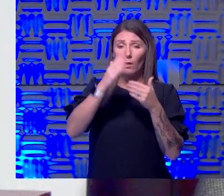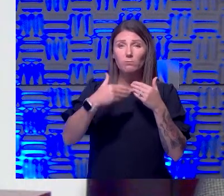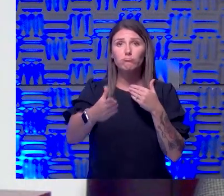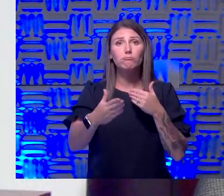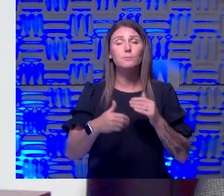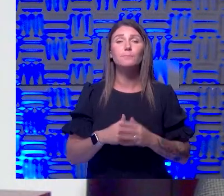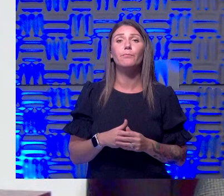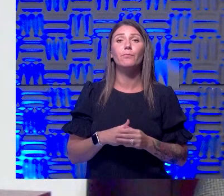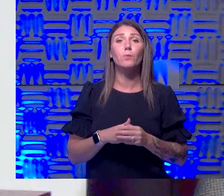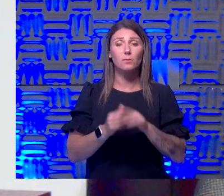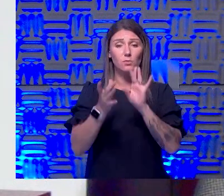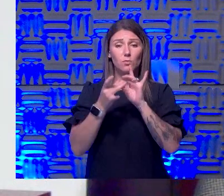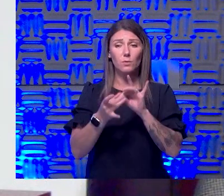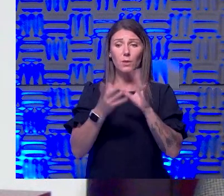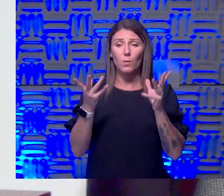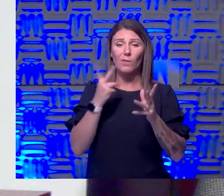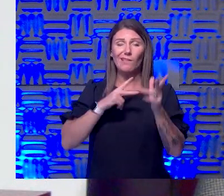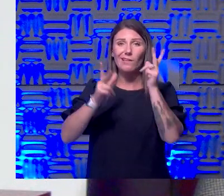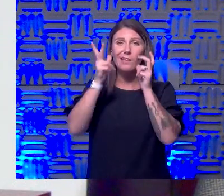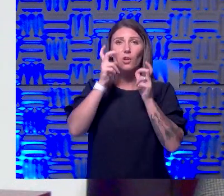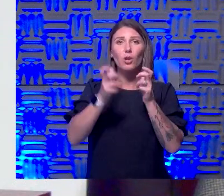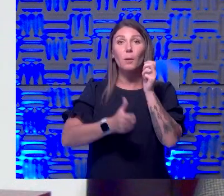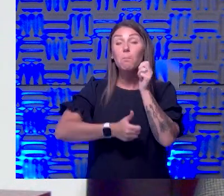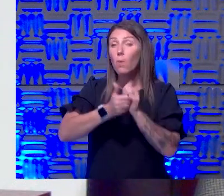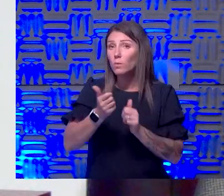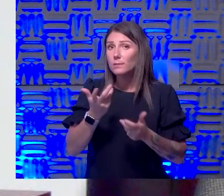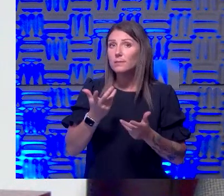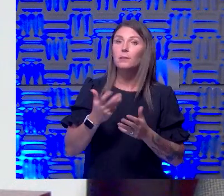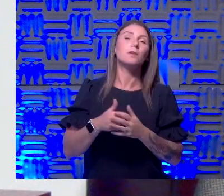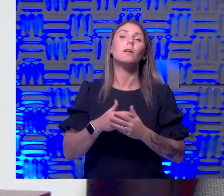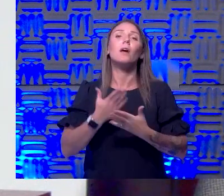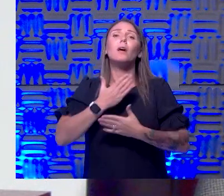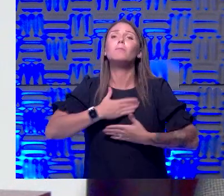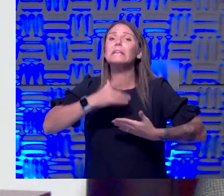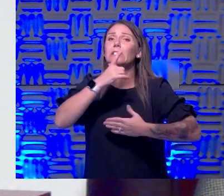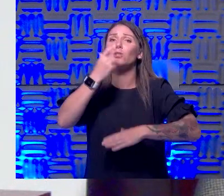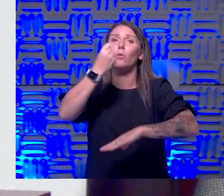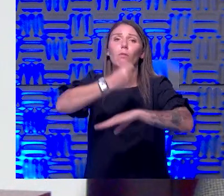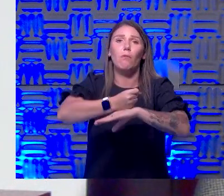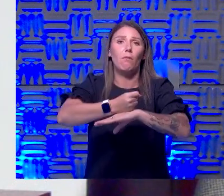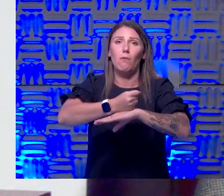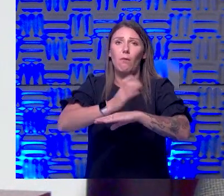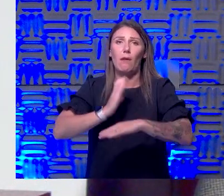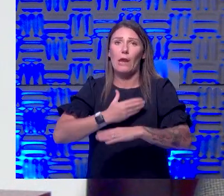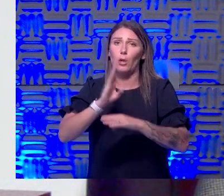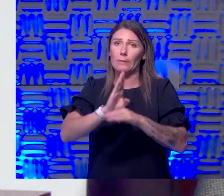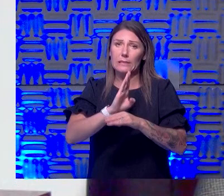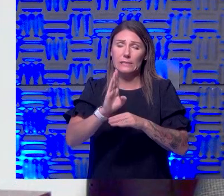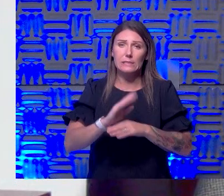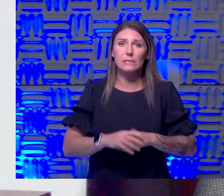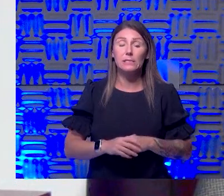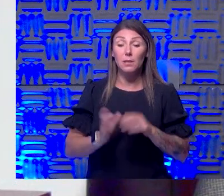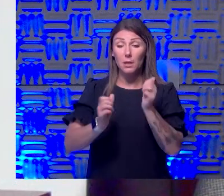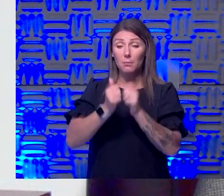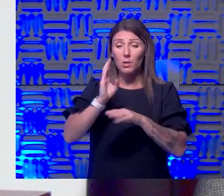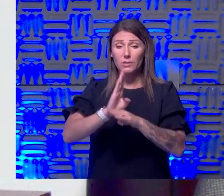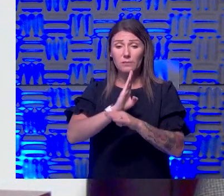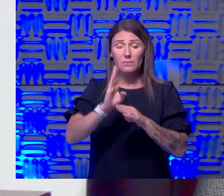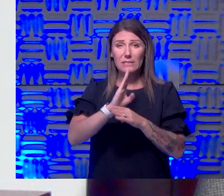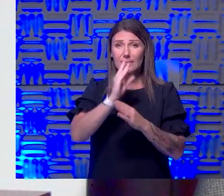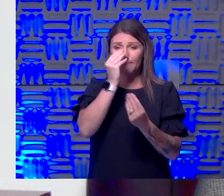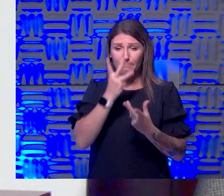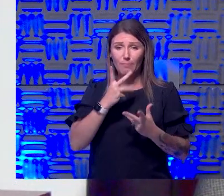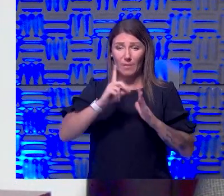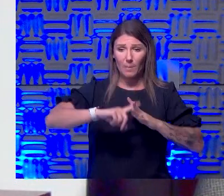terms of what we're really hearing most of all is, please don't shut us down. And most businesses told us in the